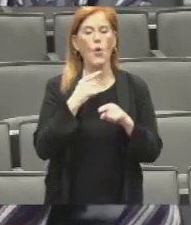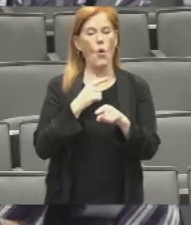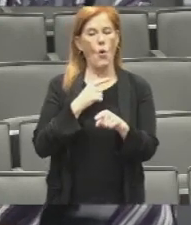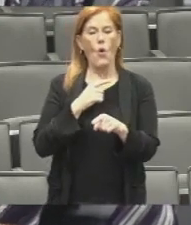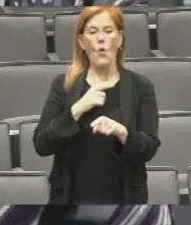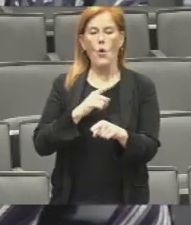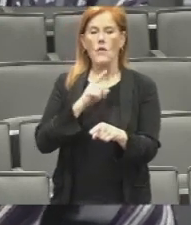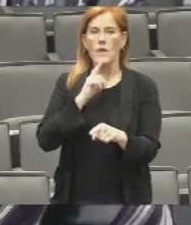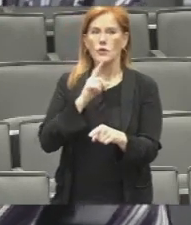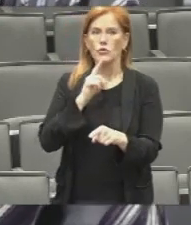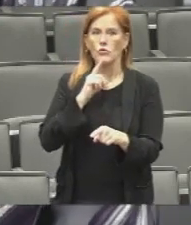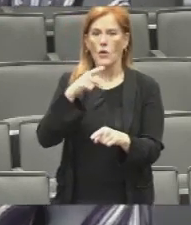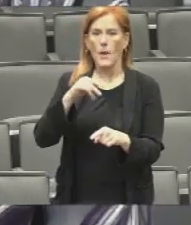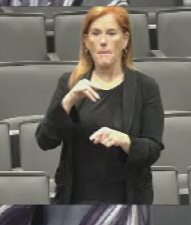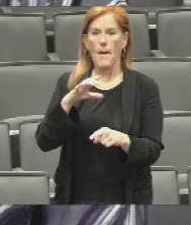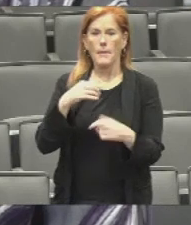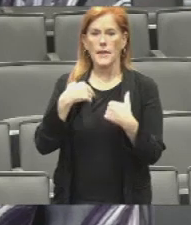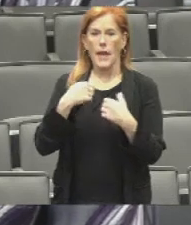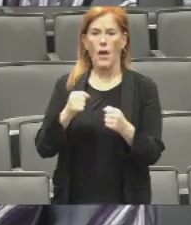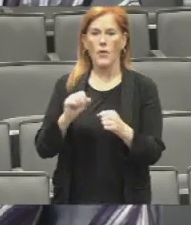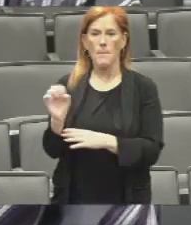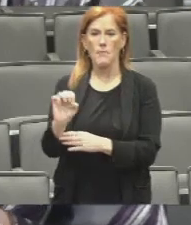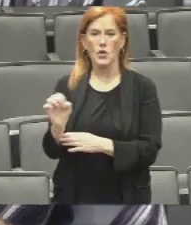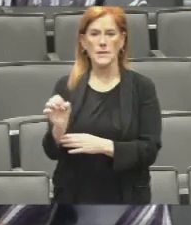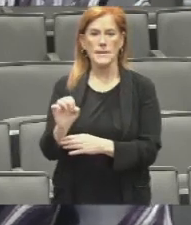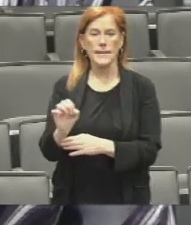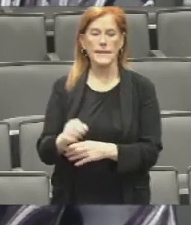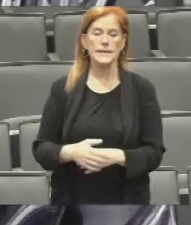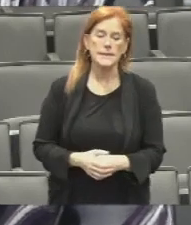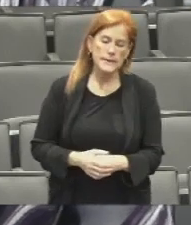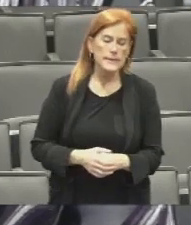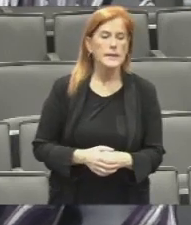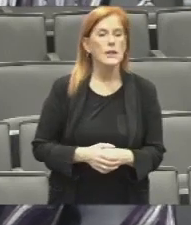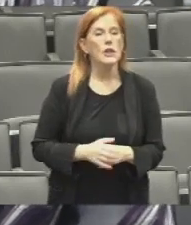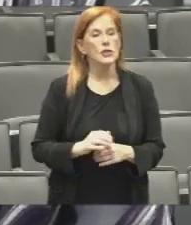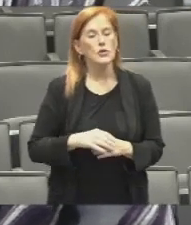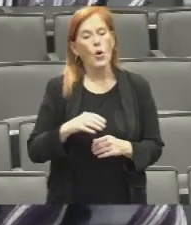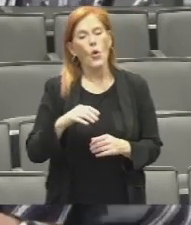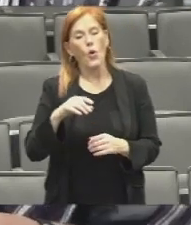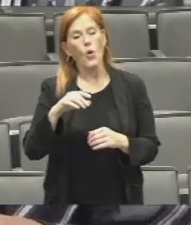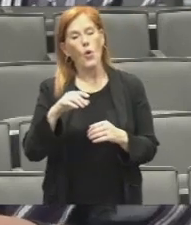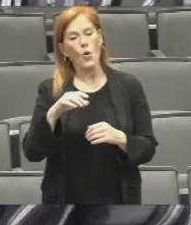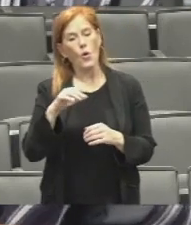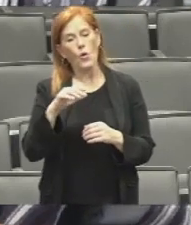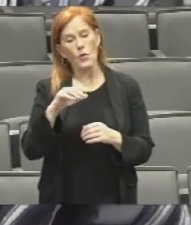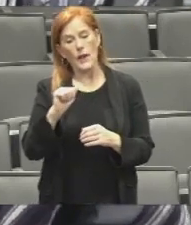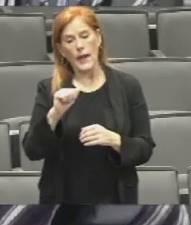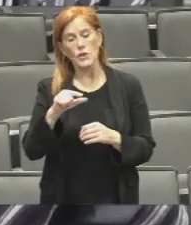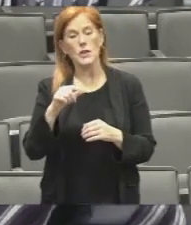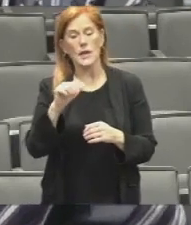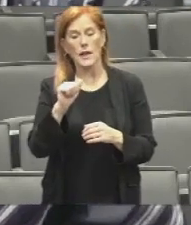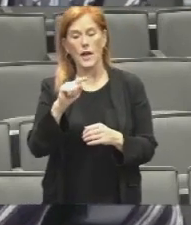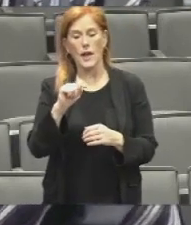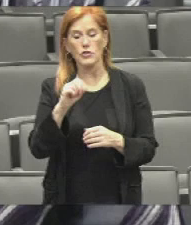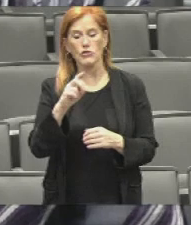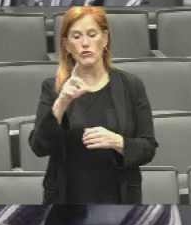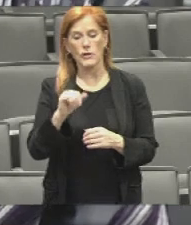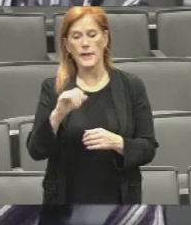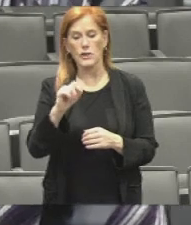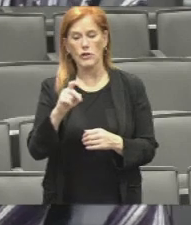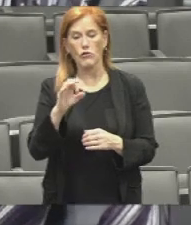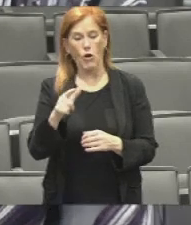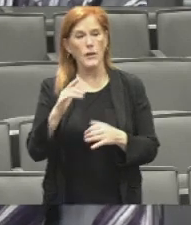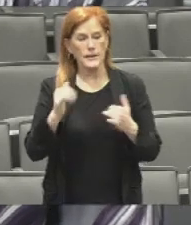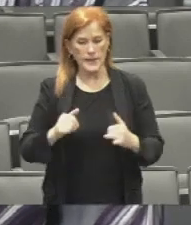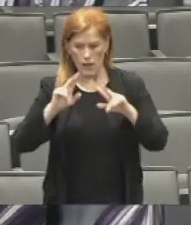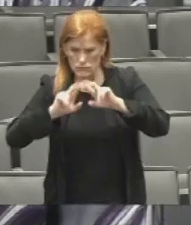health emergency from that standpoint. So the Attorney General is looking into this. This is a state issue at this